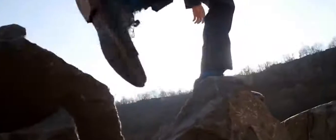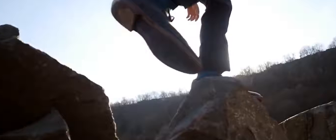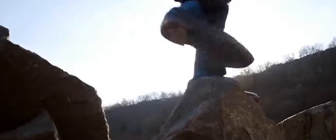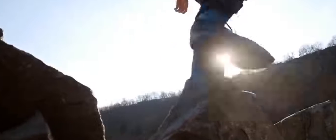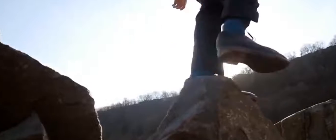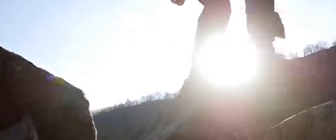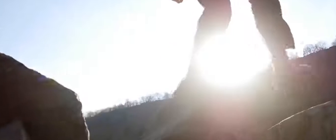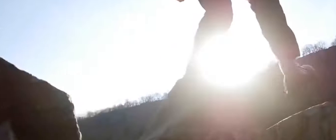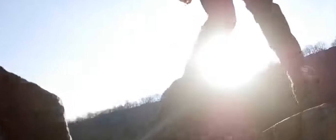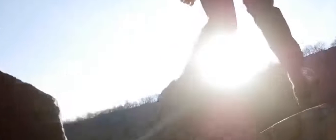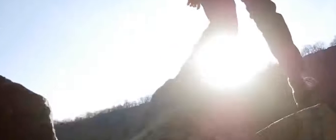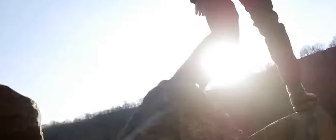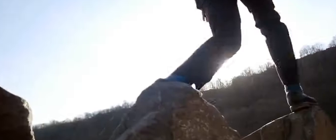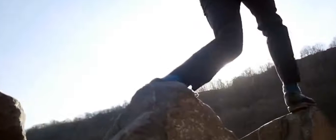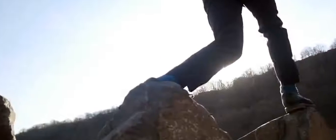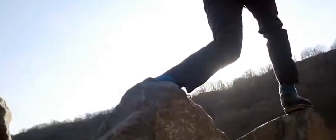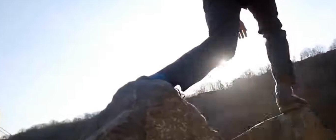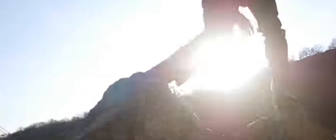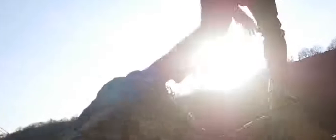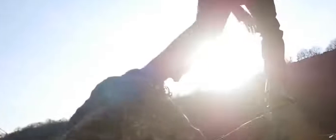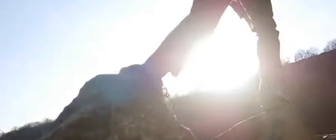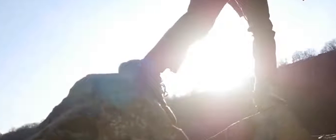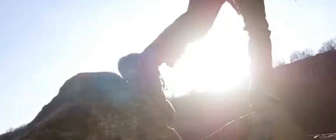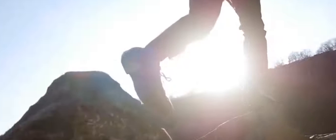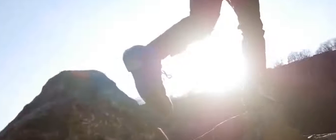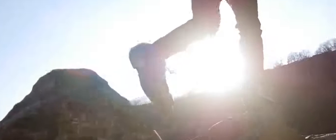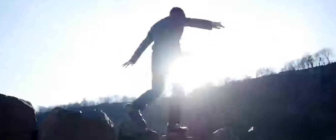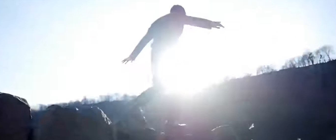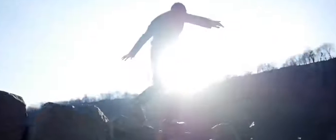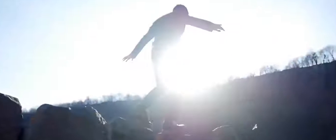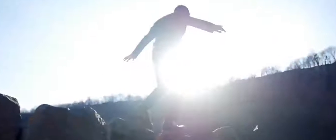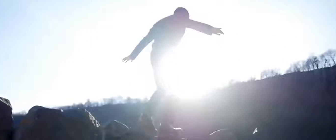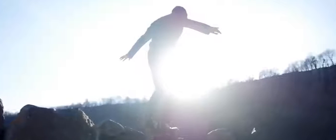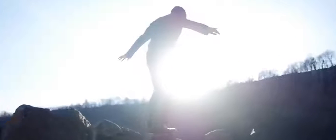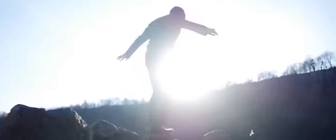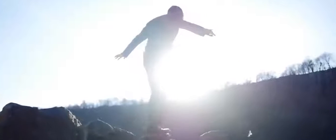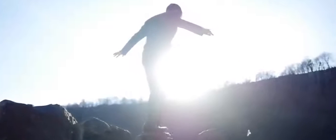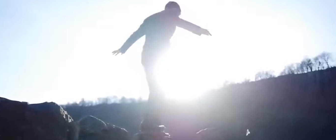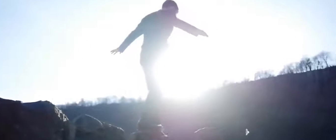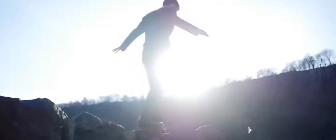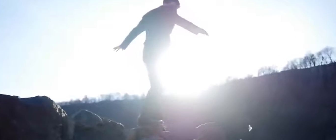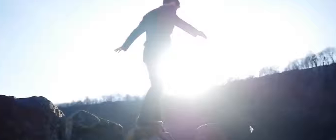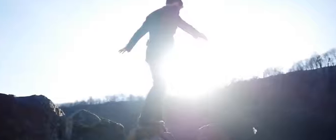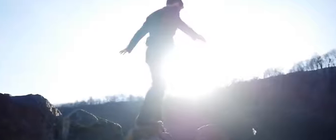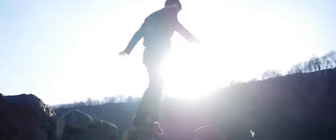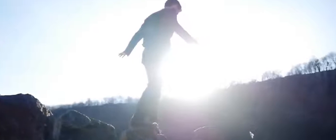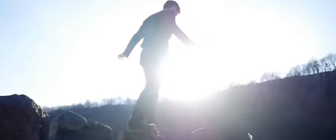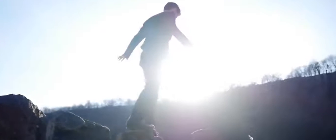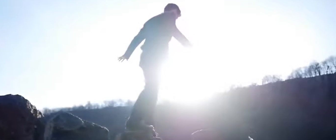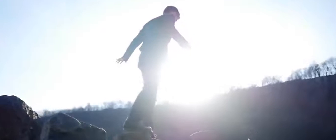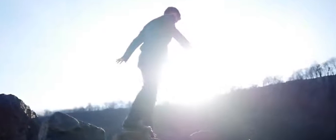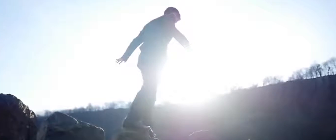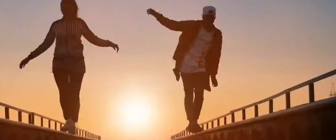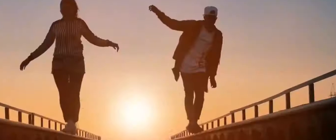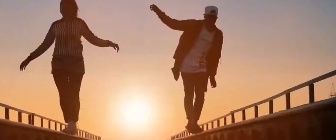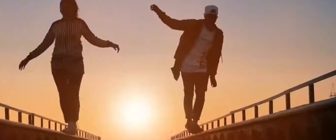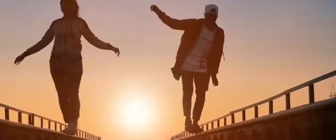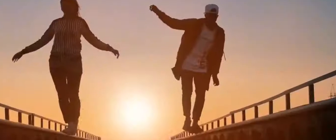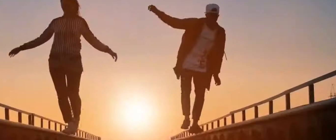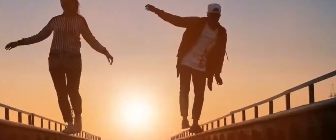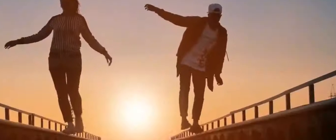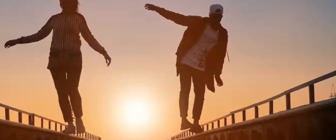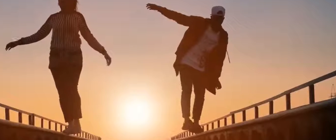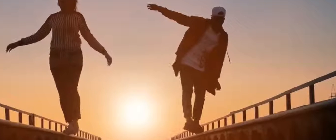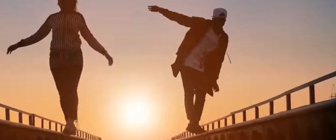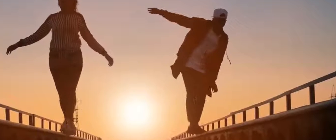us in 2021, we are not going to be afraid. We're not going to worry about the facts. We are going to focus on our